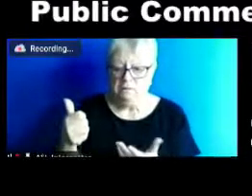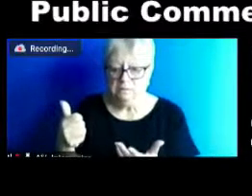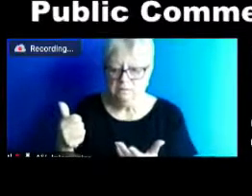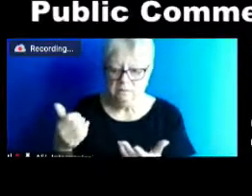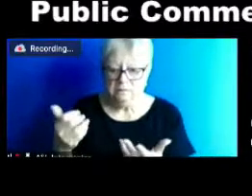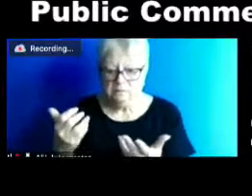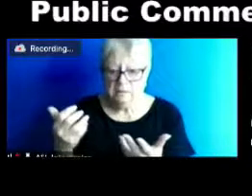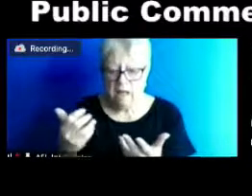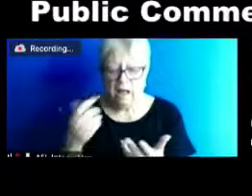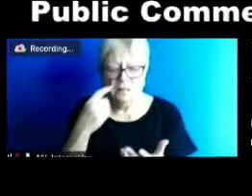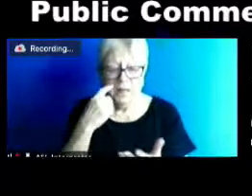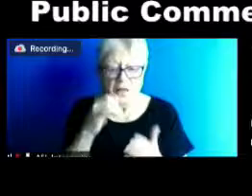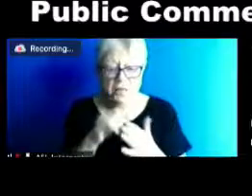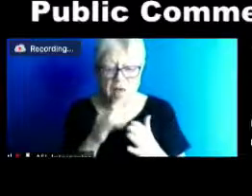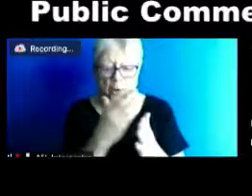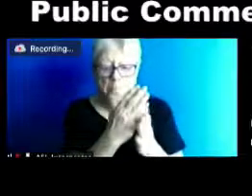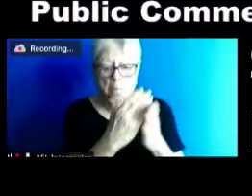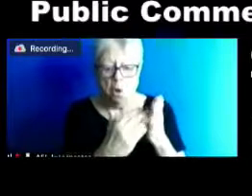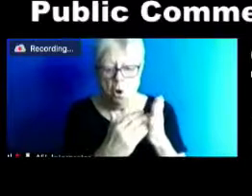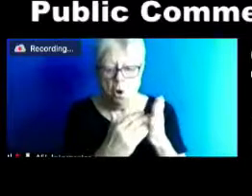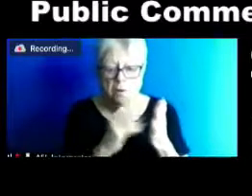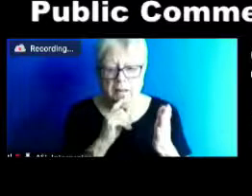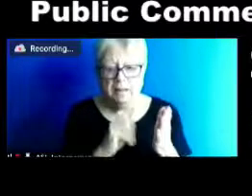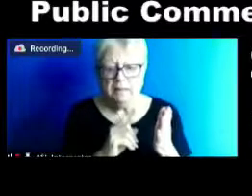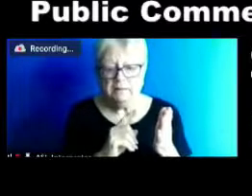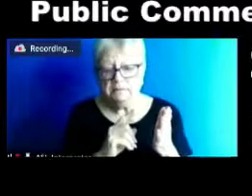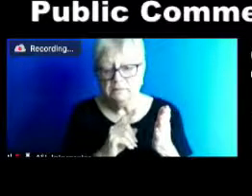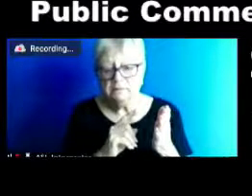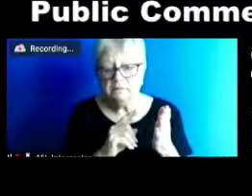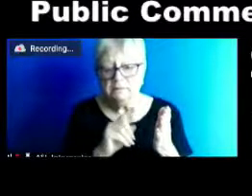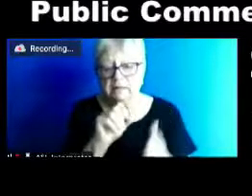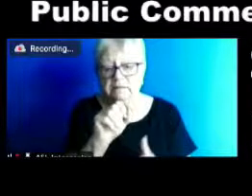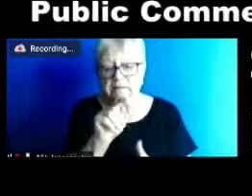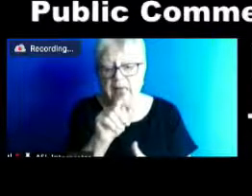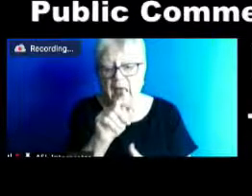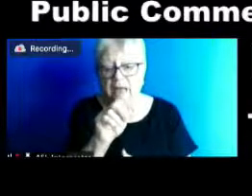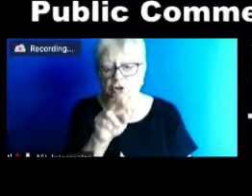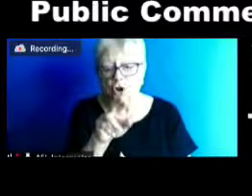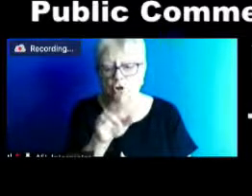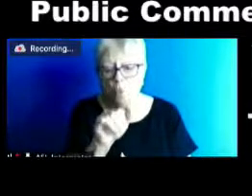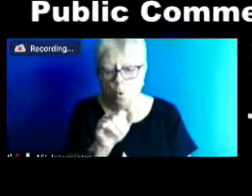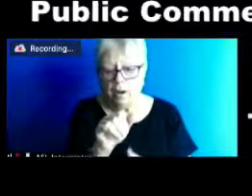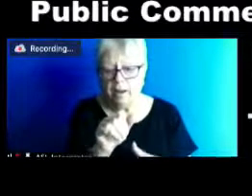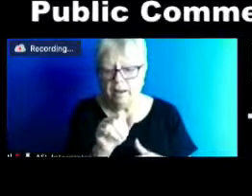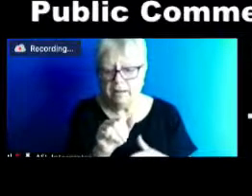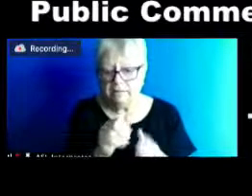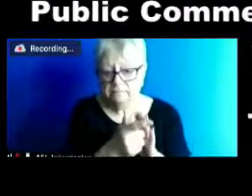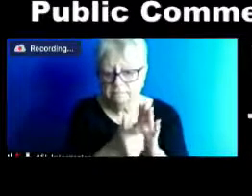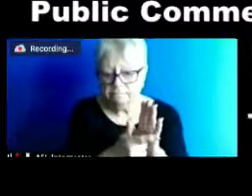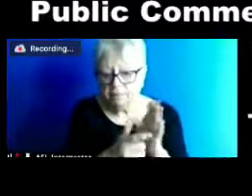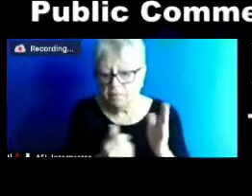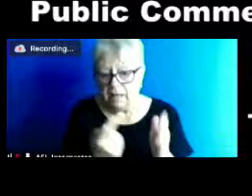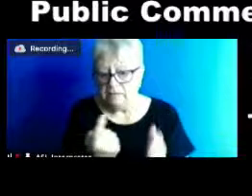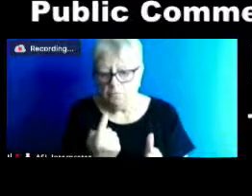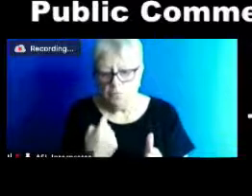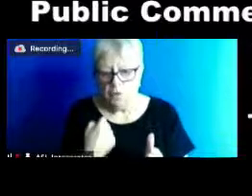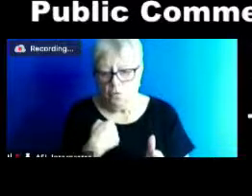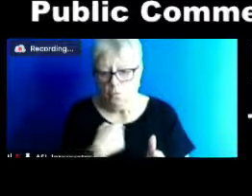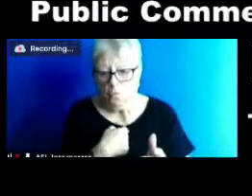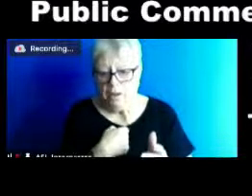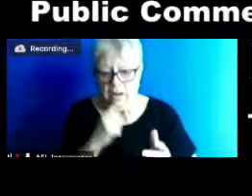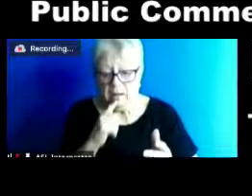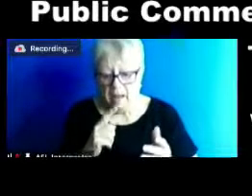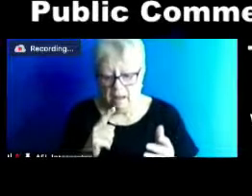Because I believe that part is statutory, so that's not something that we can work a